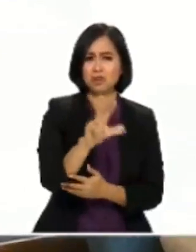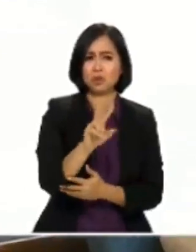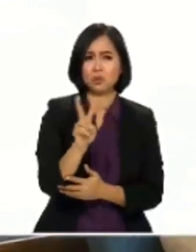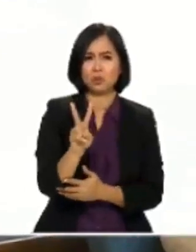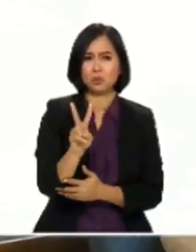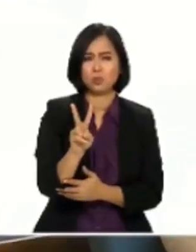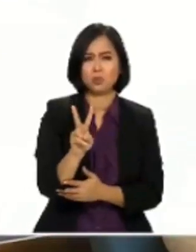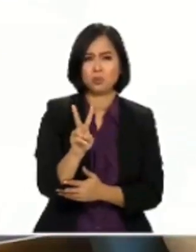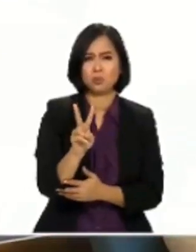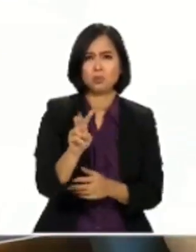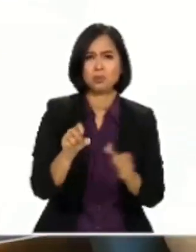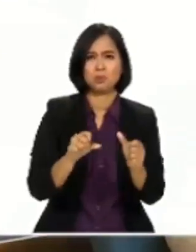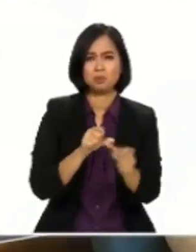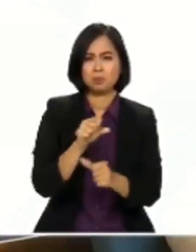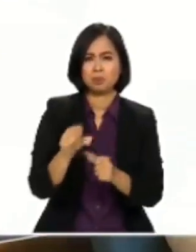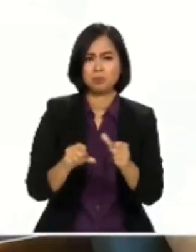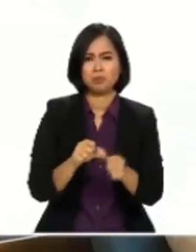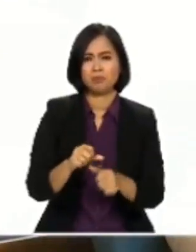or